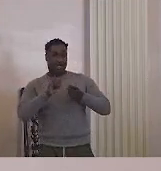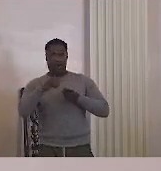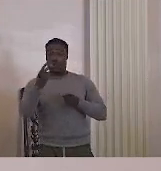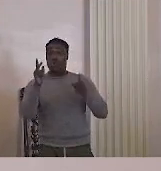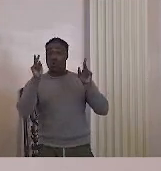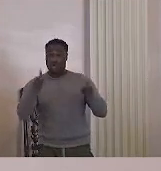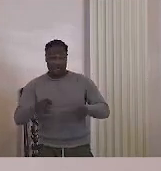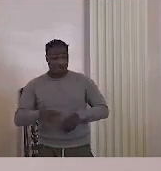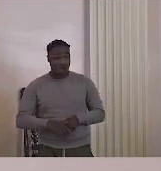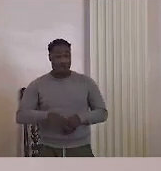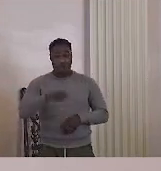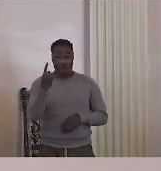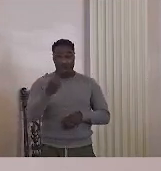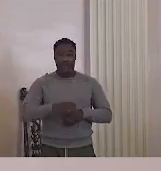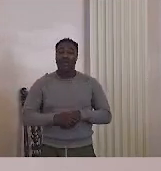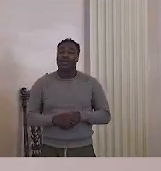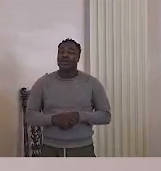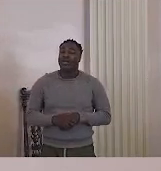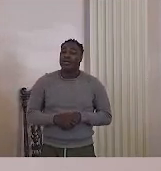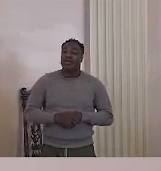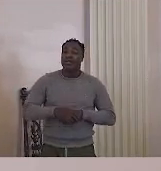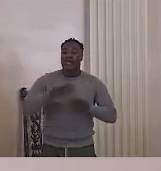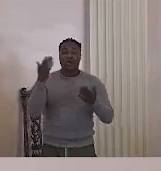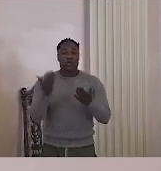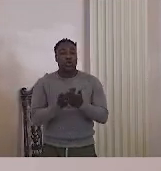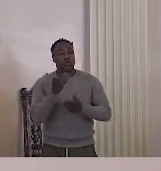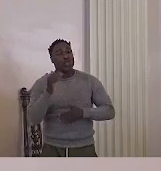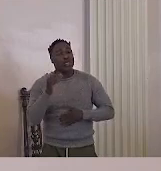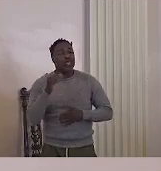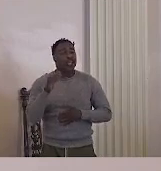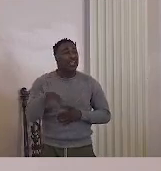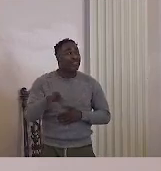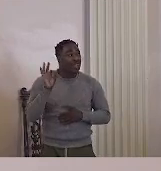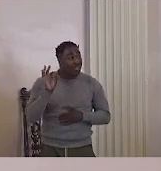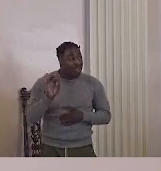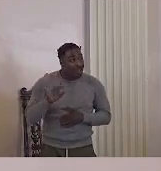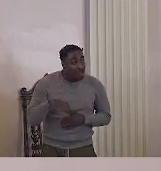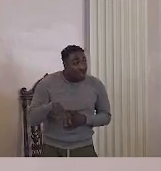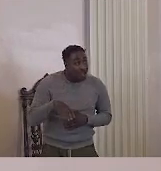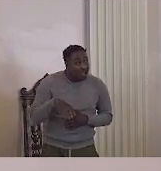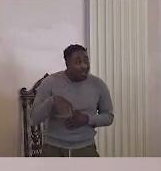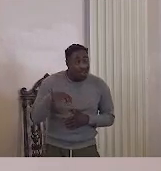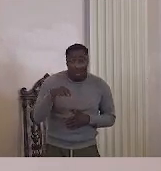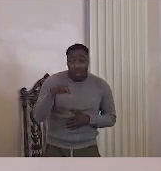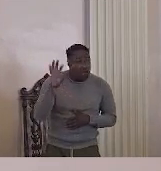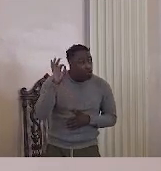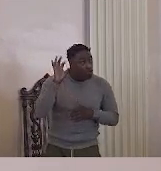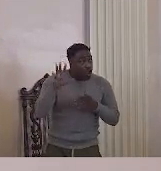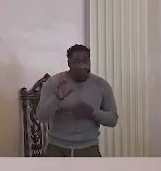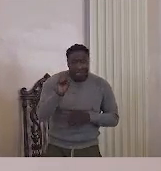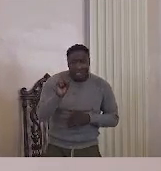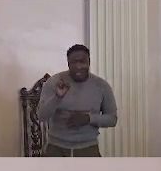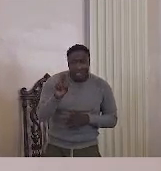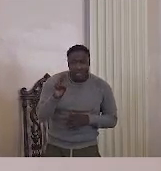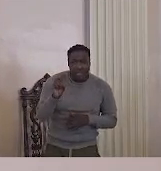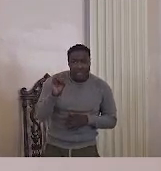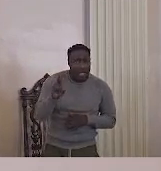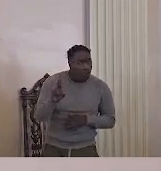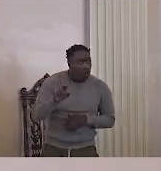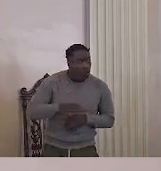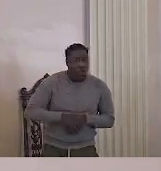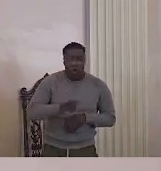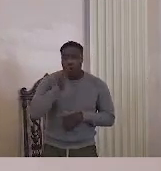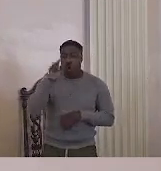people. One, the newly found colleague, Reverend Summer Abayate, who